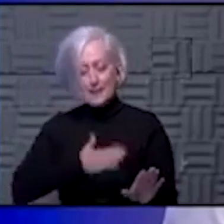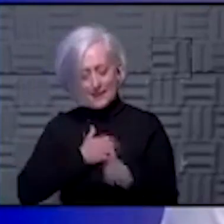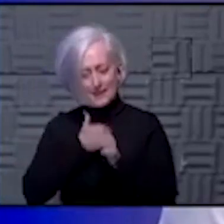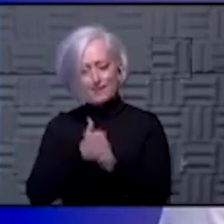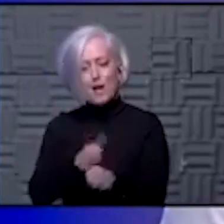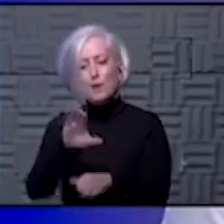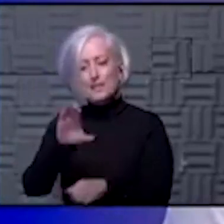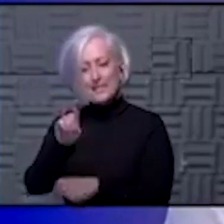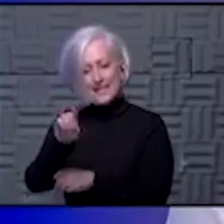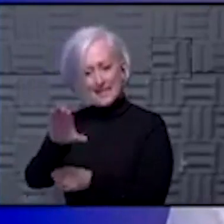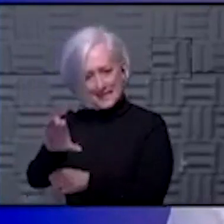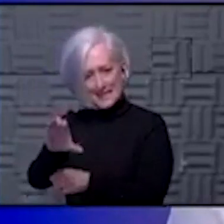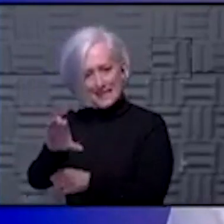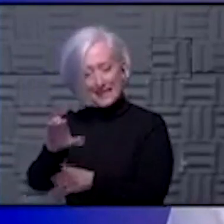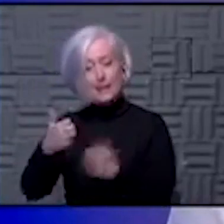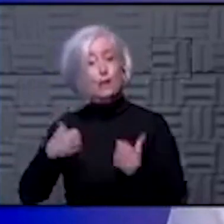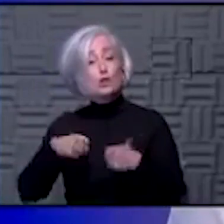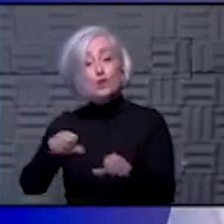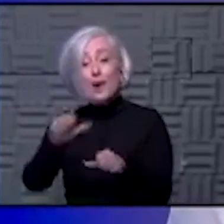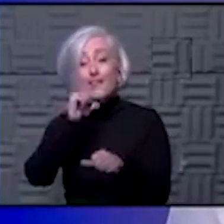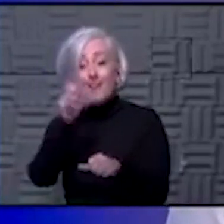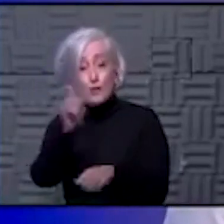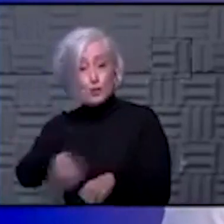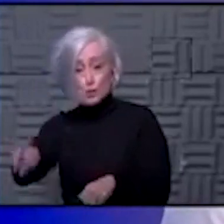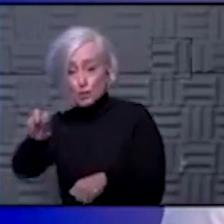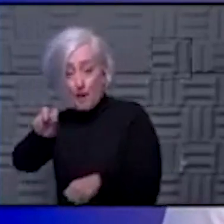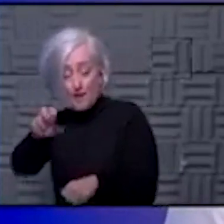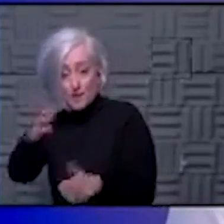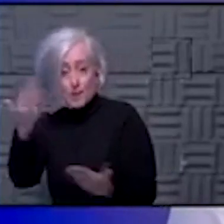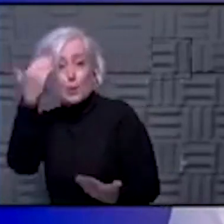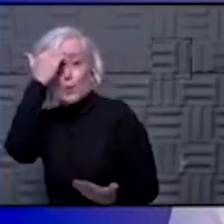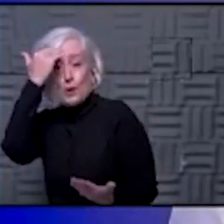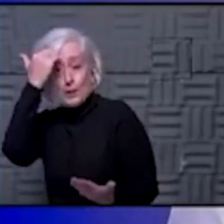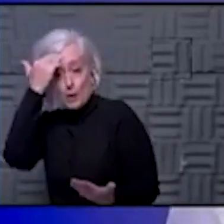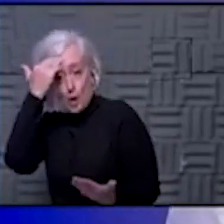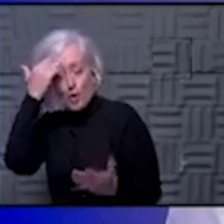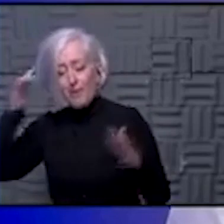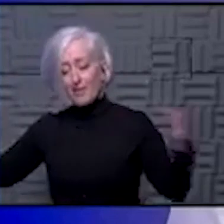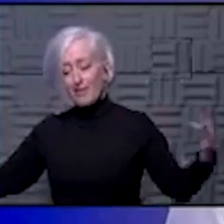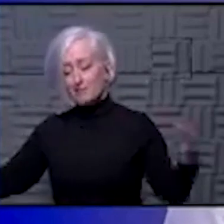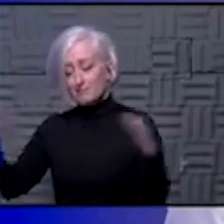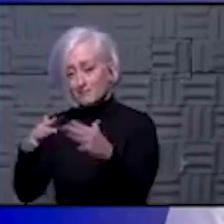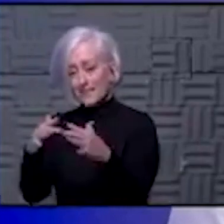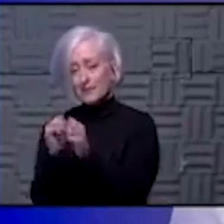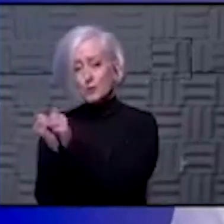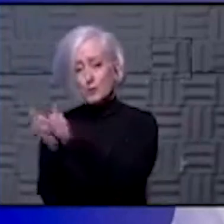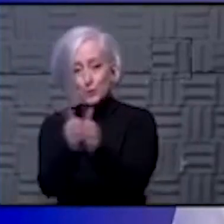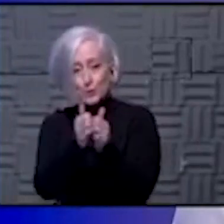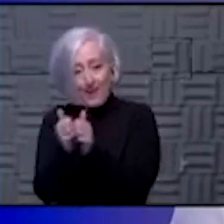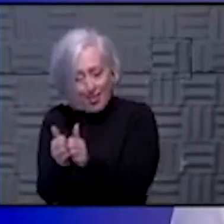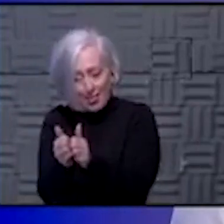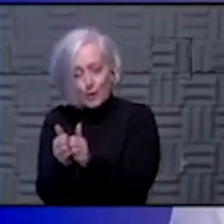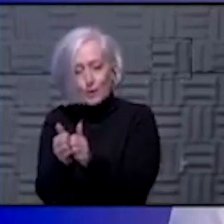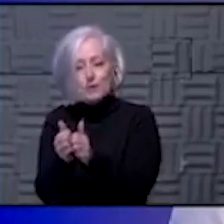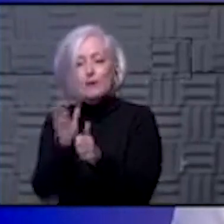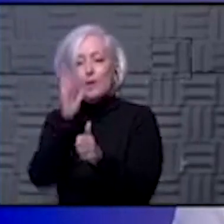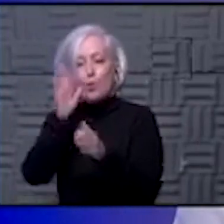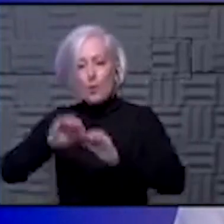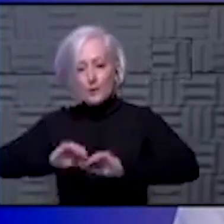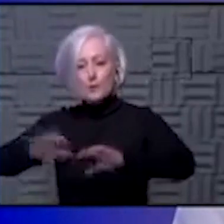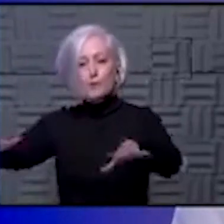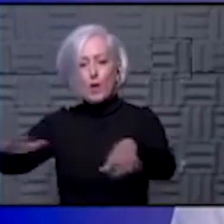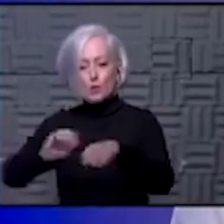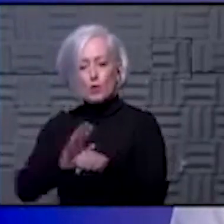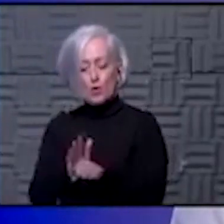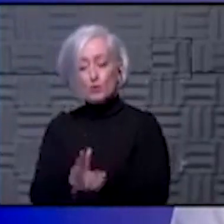CDC, try not to travel, because we know that getting together just spreads the disease. I'll be